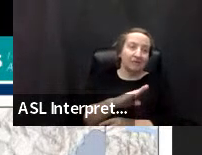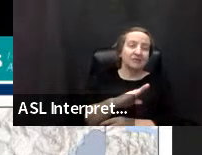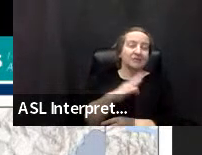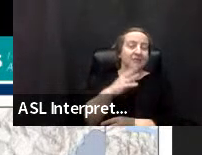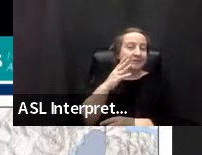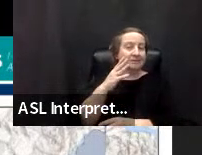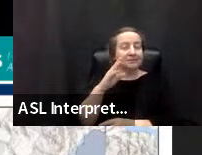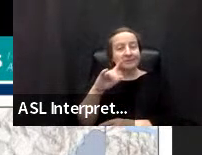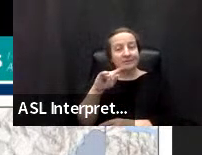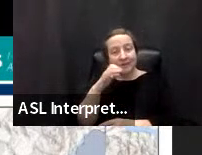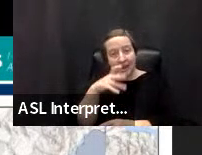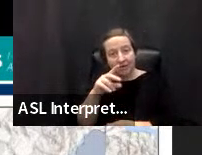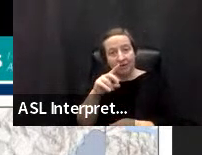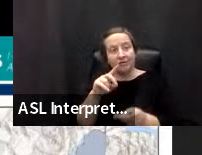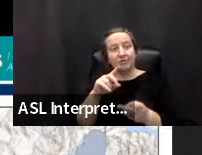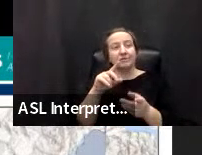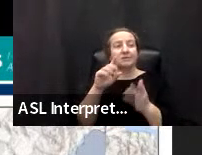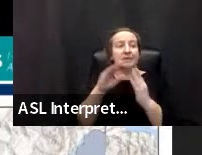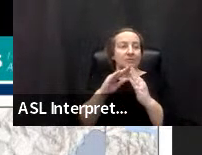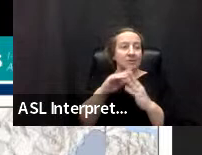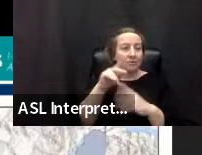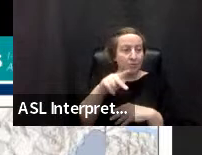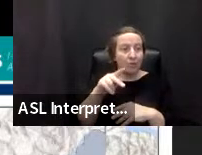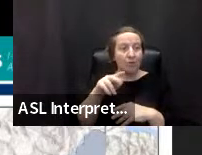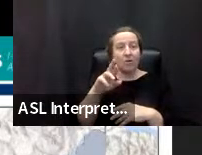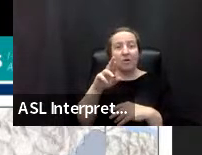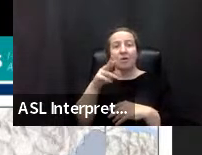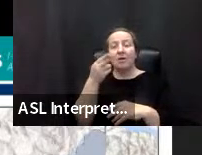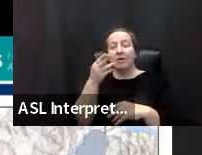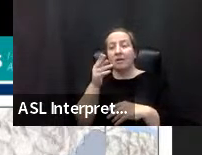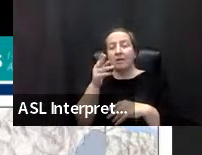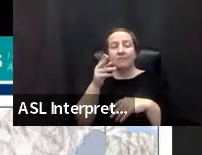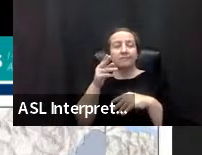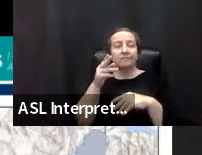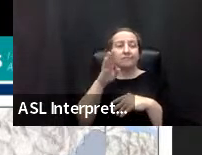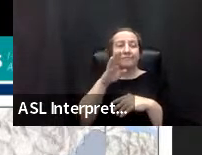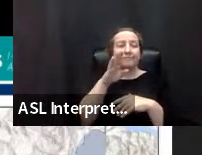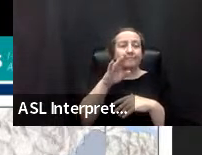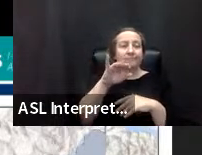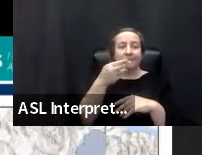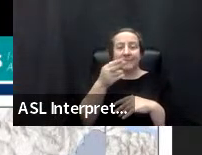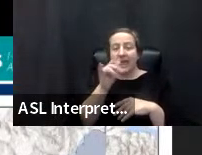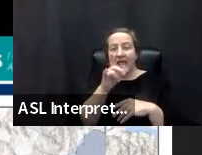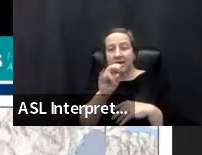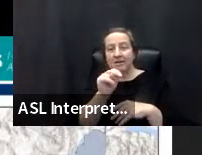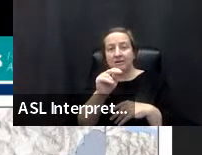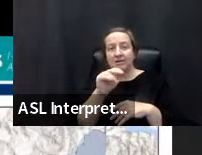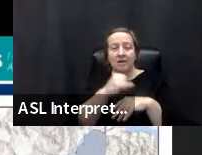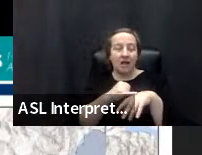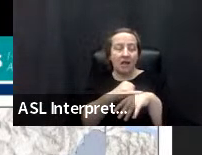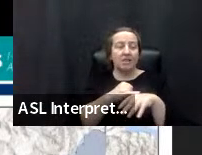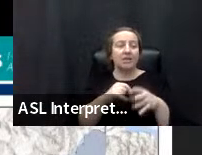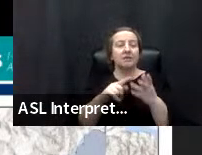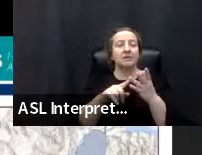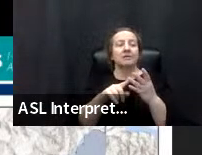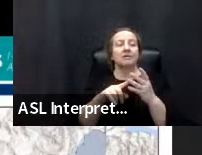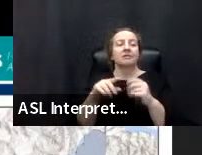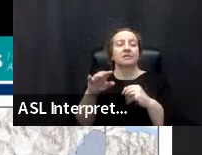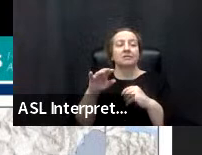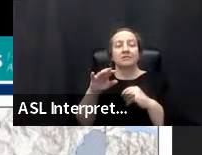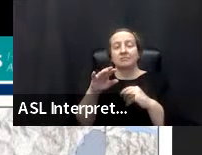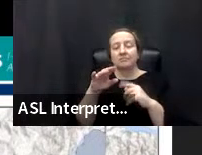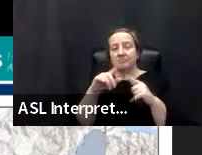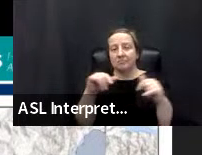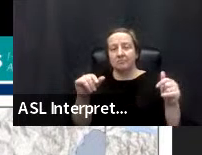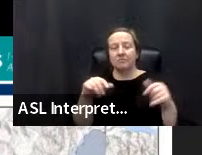downtown Portland, Hayden Island, Rivergate area, and then kind of west, south of downtown is kind of popping up. And then we've